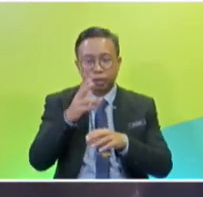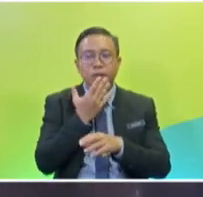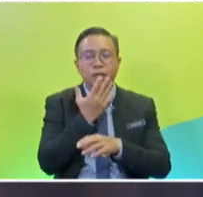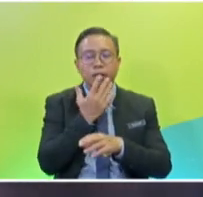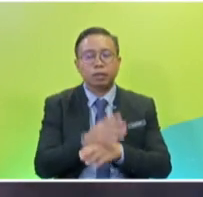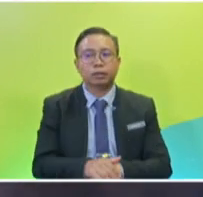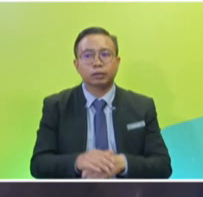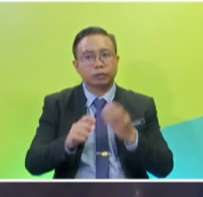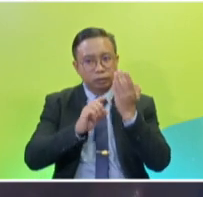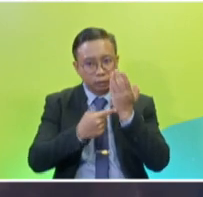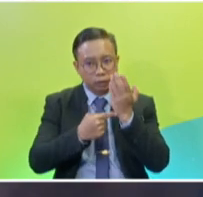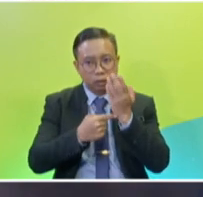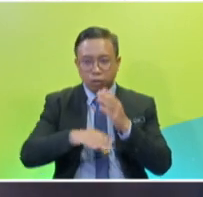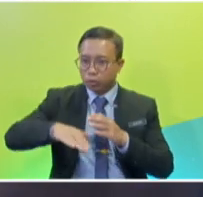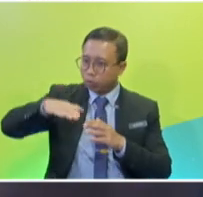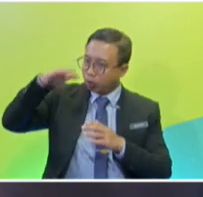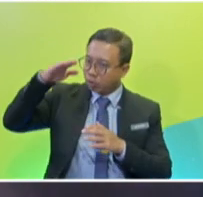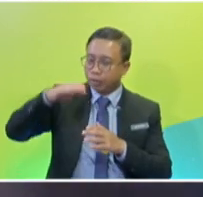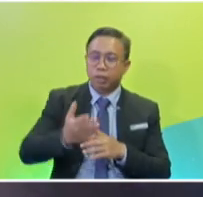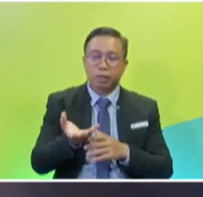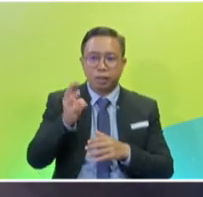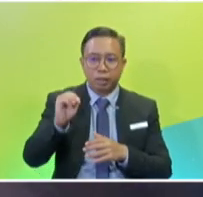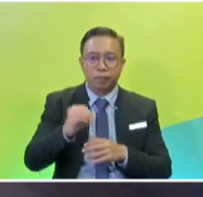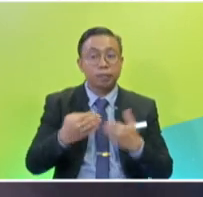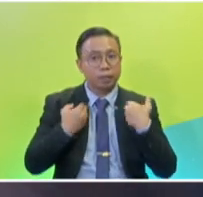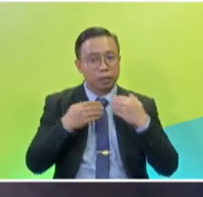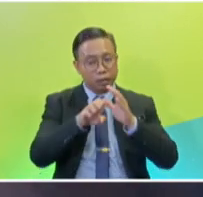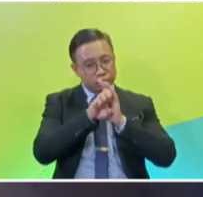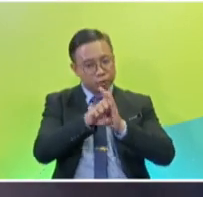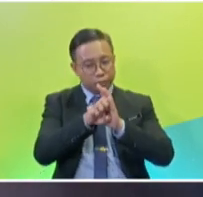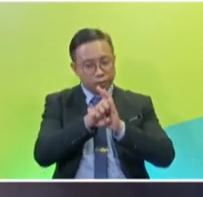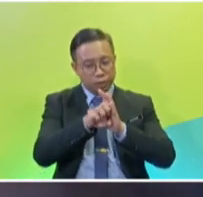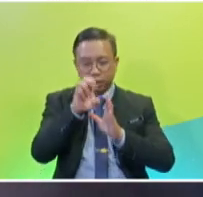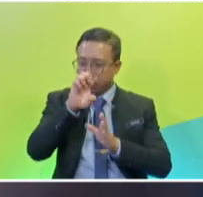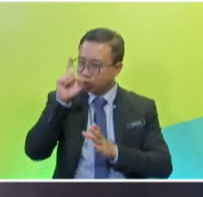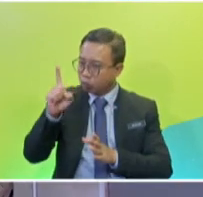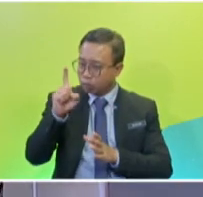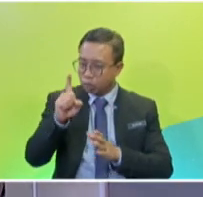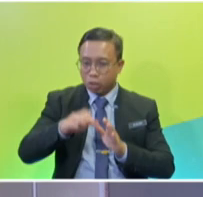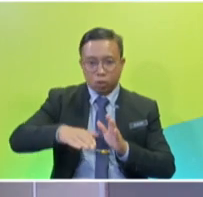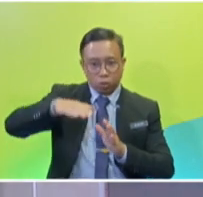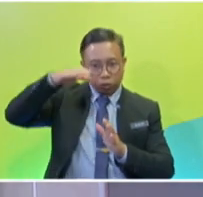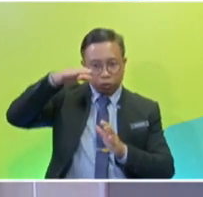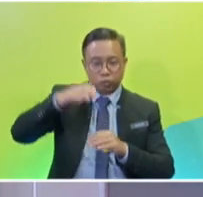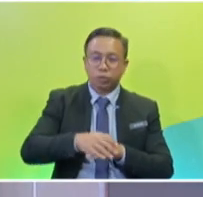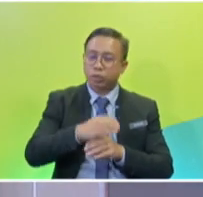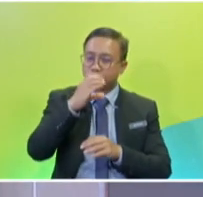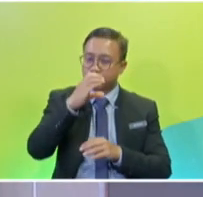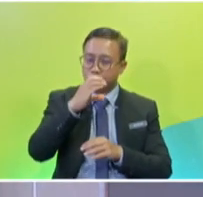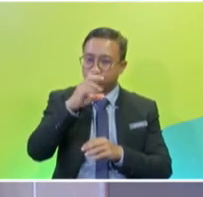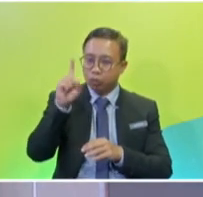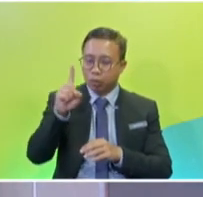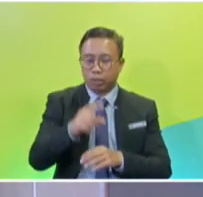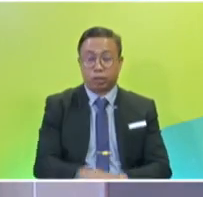we're going to start growing them. All right? Now, to have example, mm-hmm. E1 grows